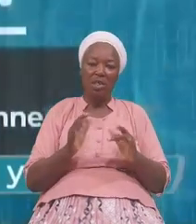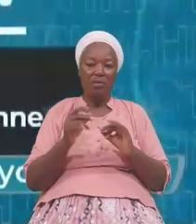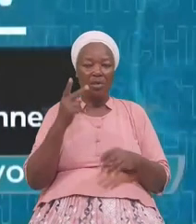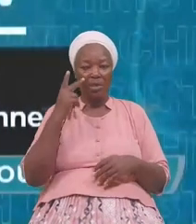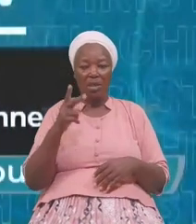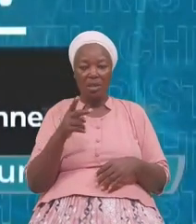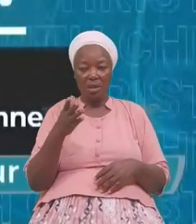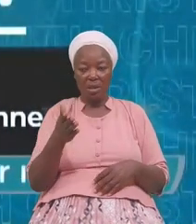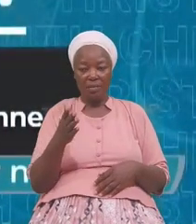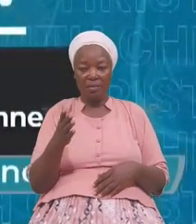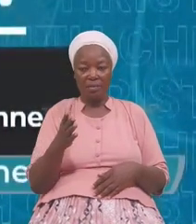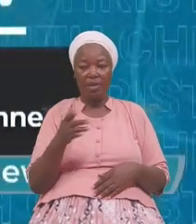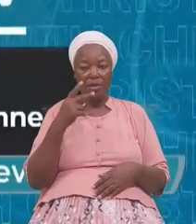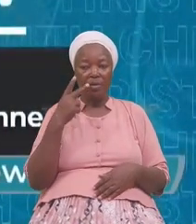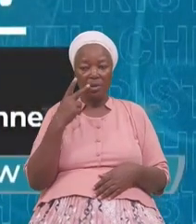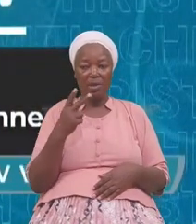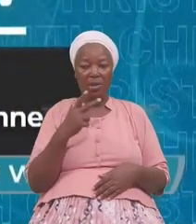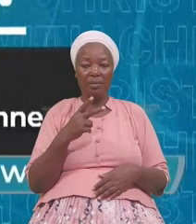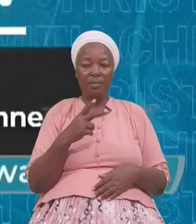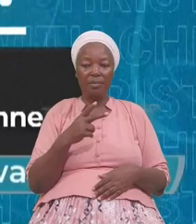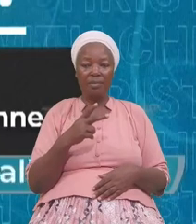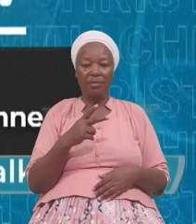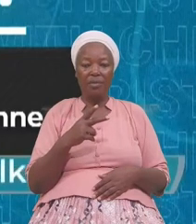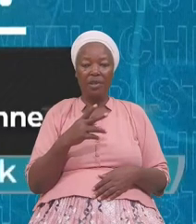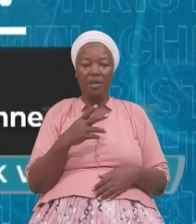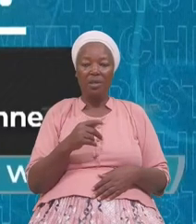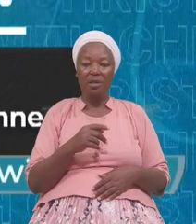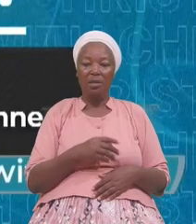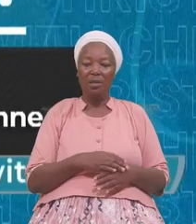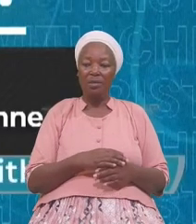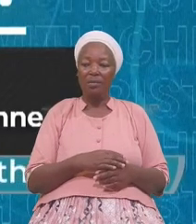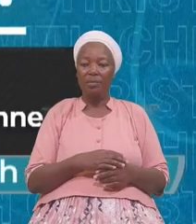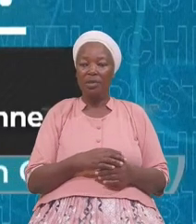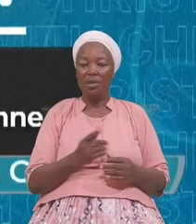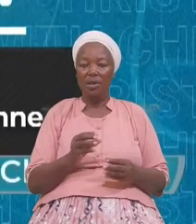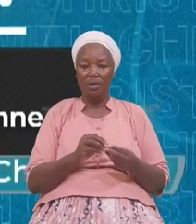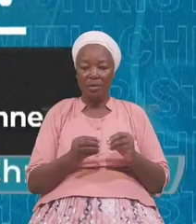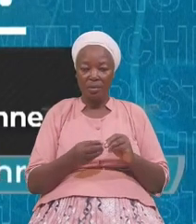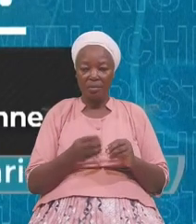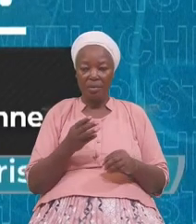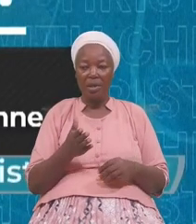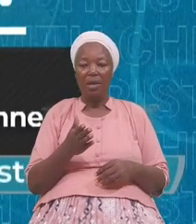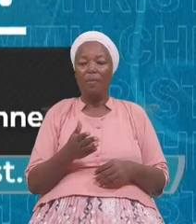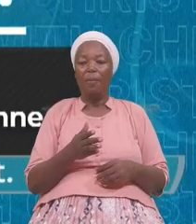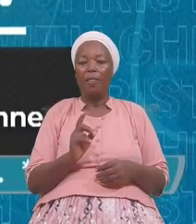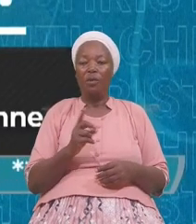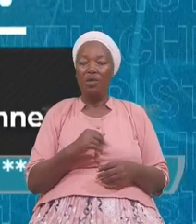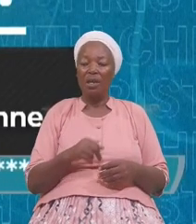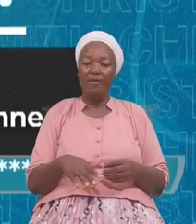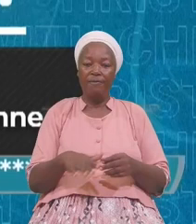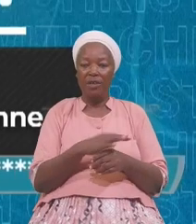screen, you will see the link being displayed or the number where you can fill in a